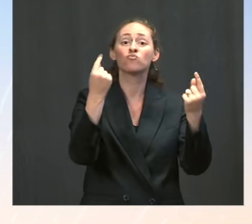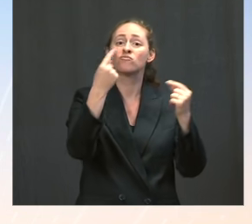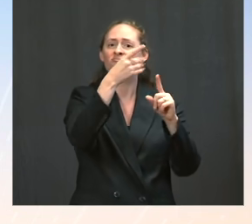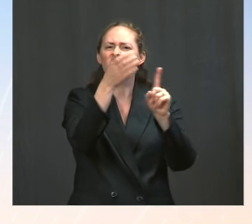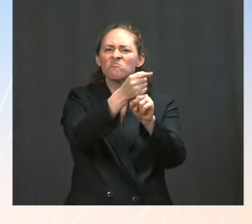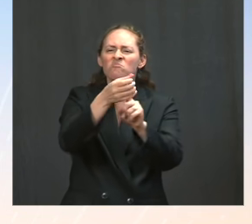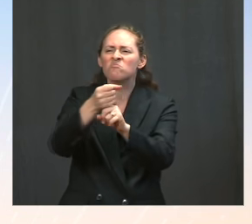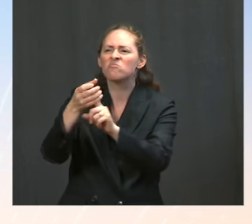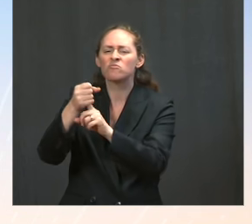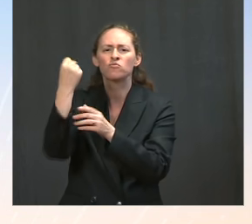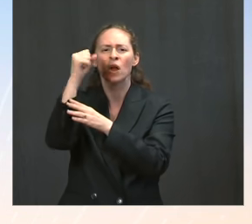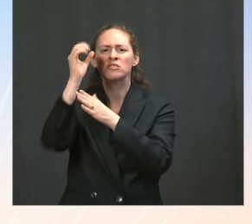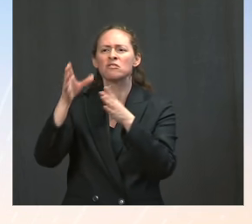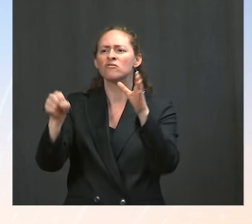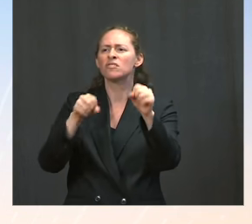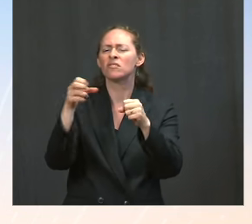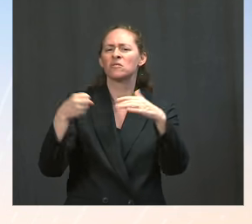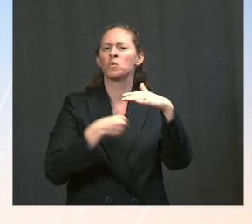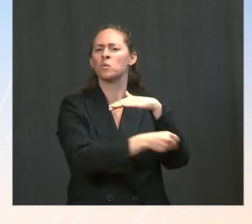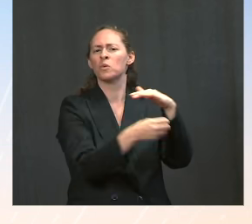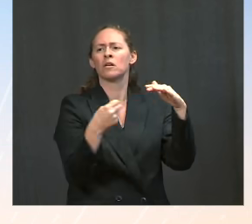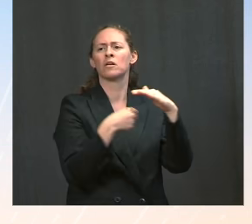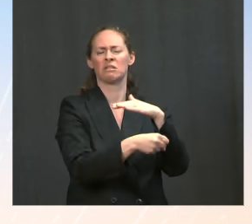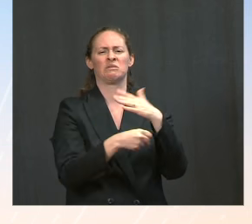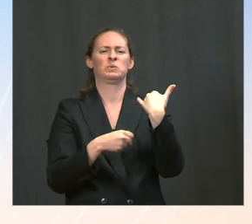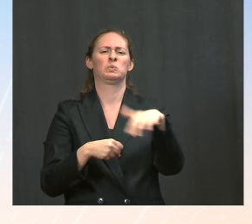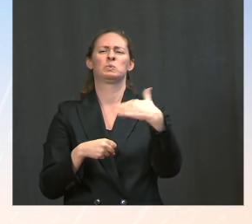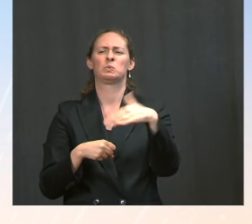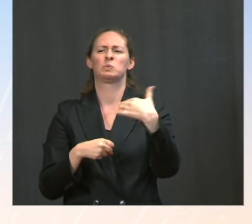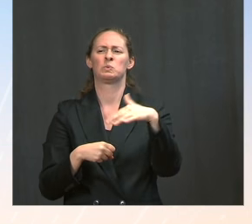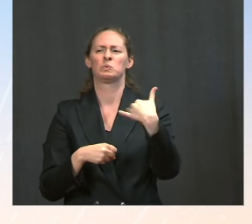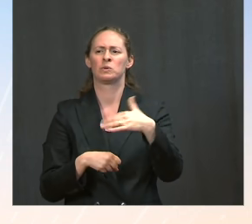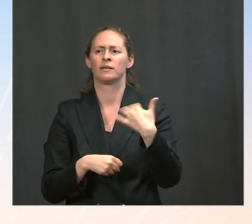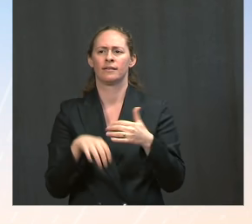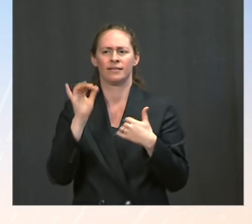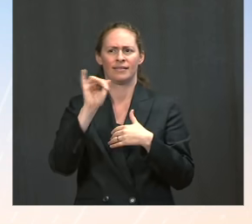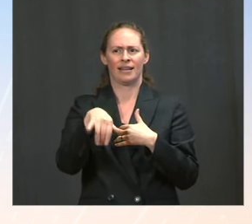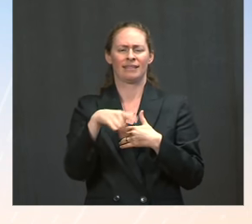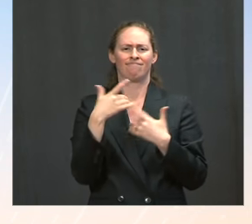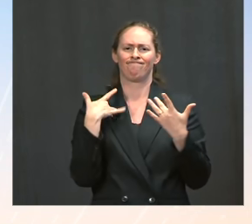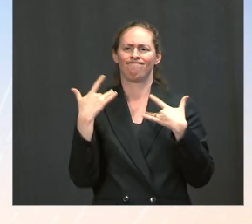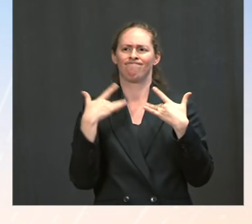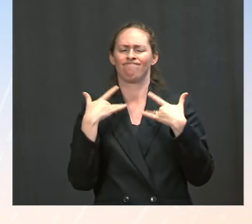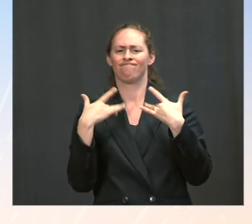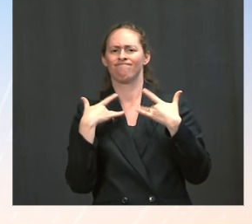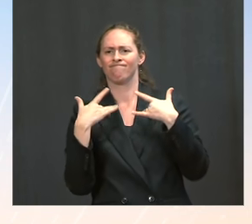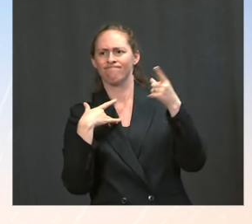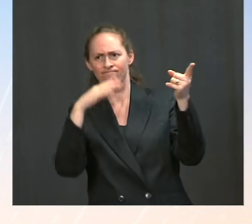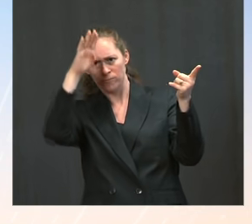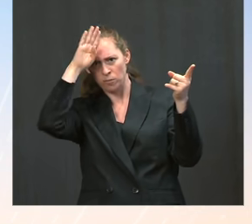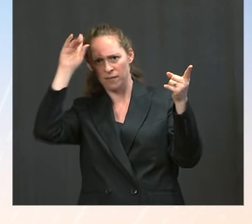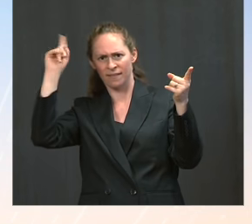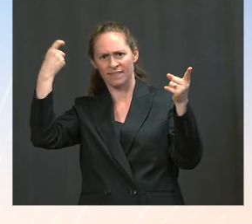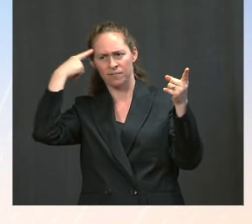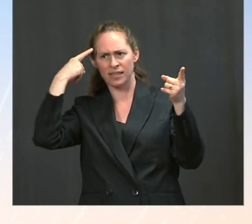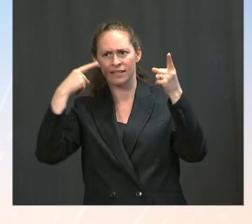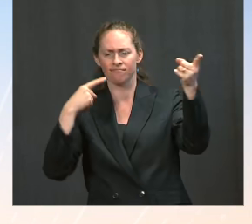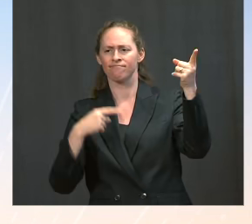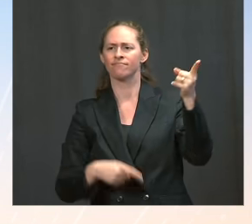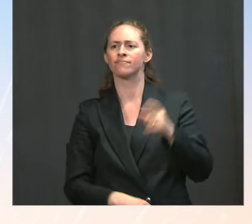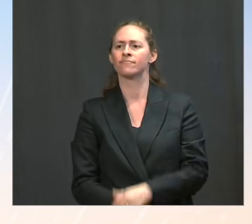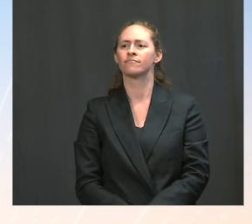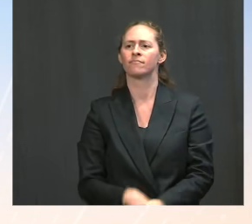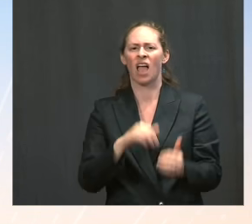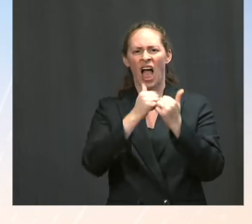this moment was a priority for the administration and for President Biden, and that he had asked his team to look into a range of